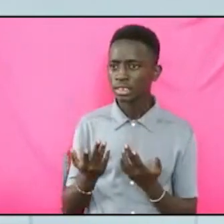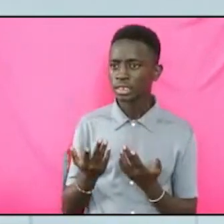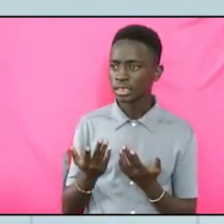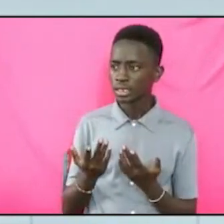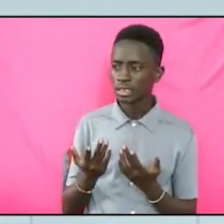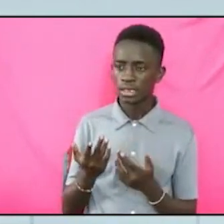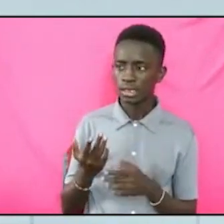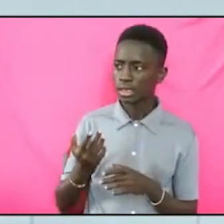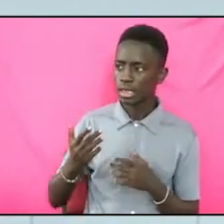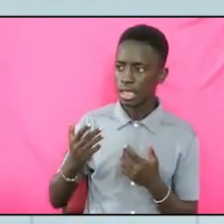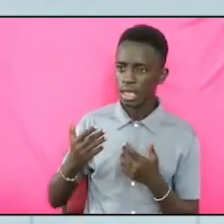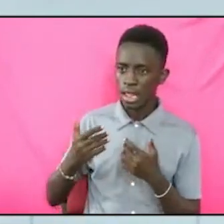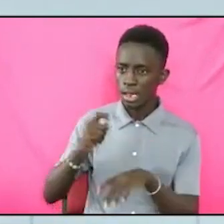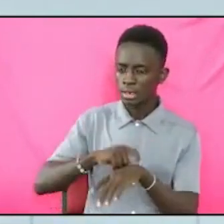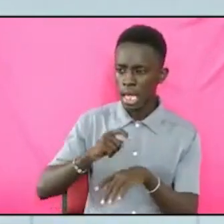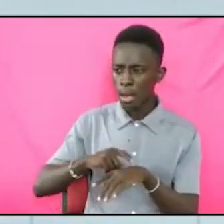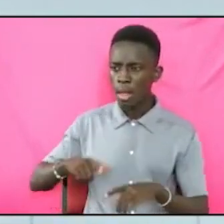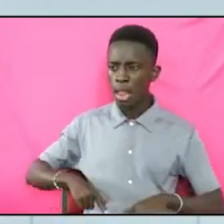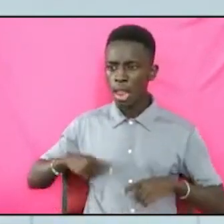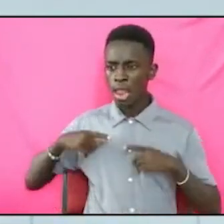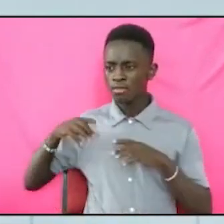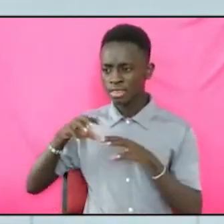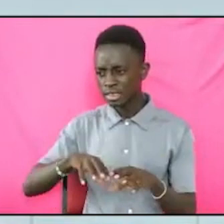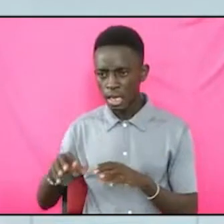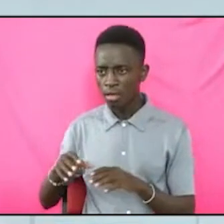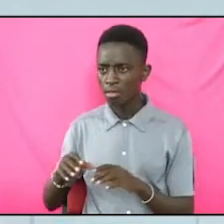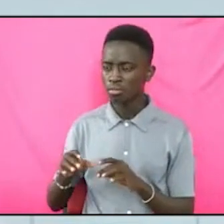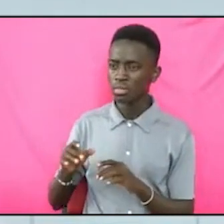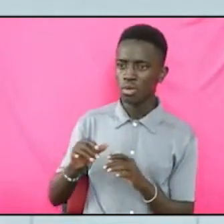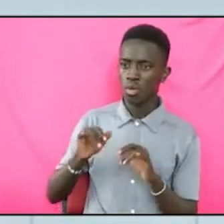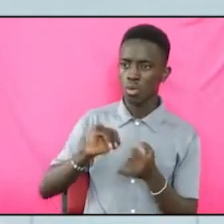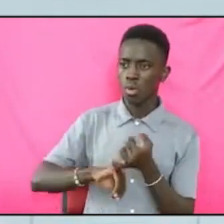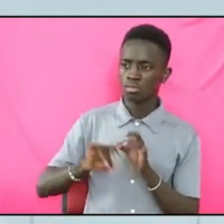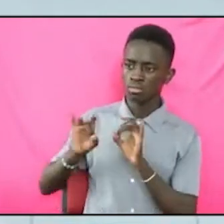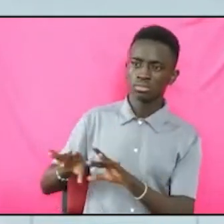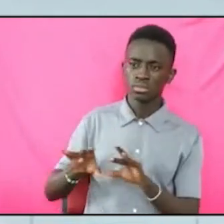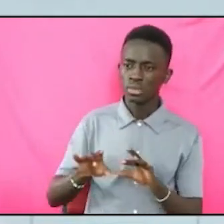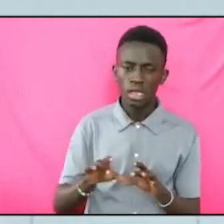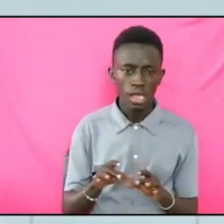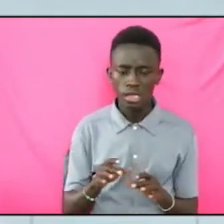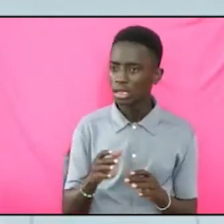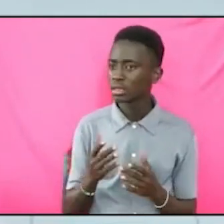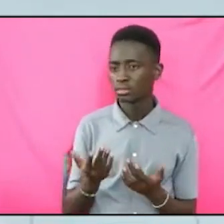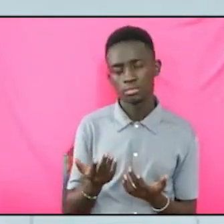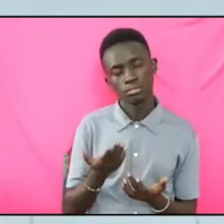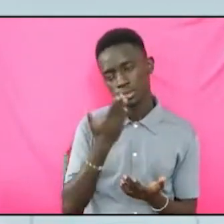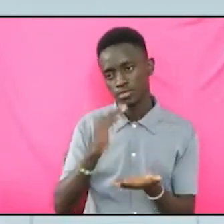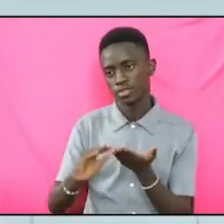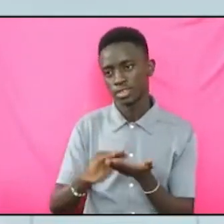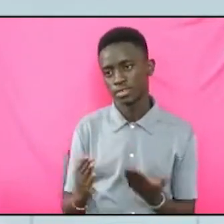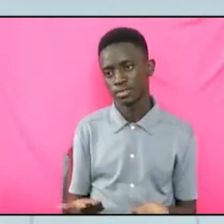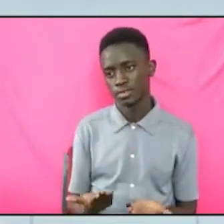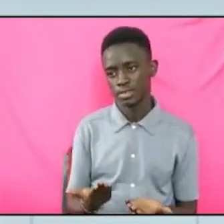May God help you to forgive. Watu wanaacha kwa mata. And they do things that when you hear, your ears